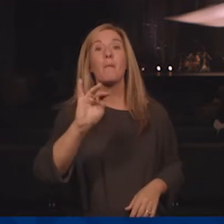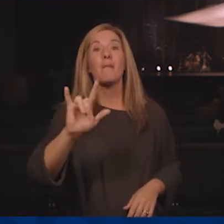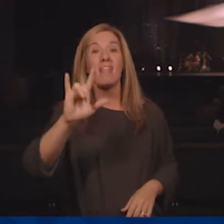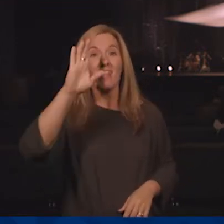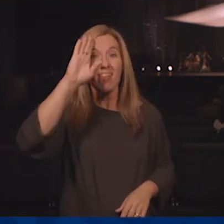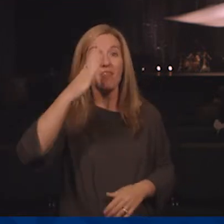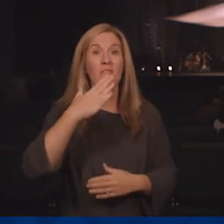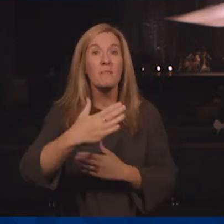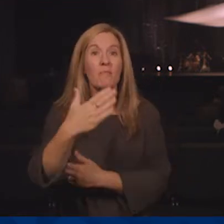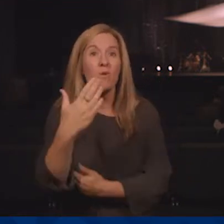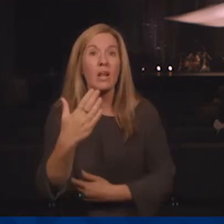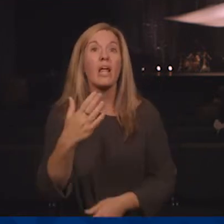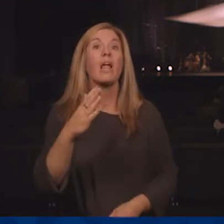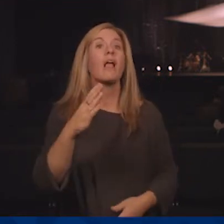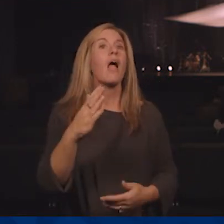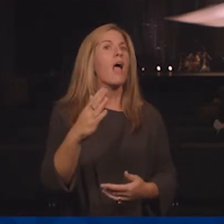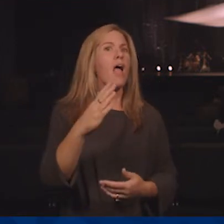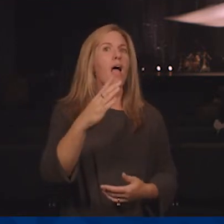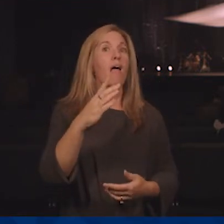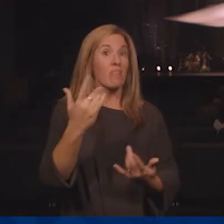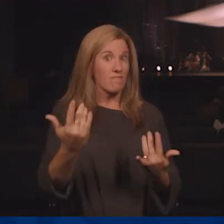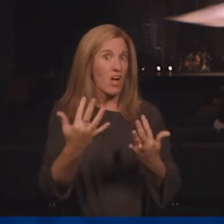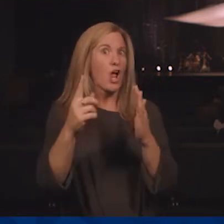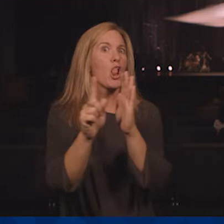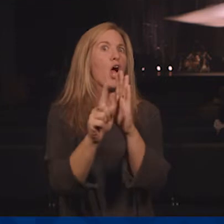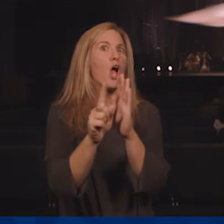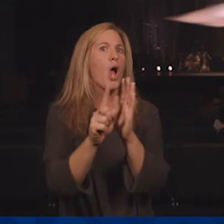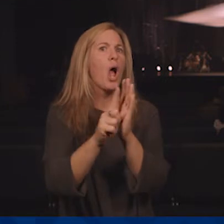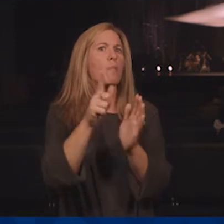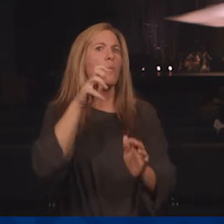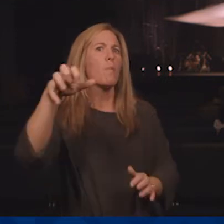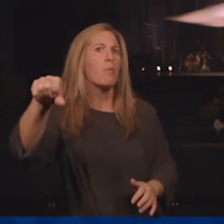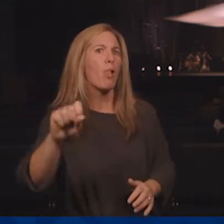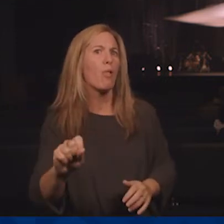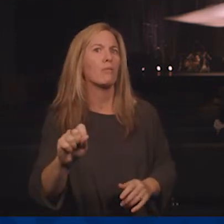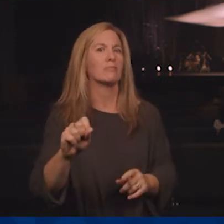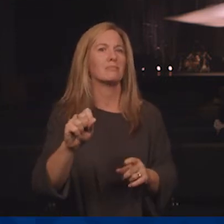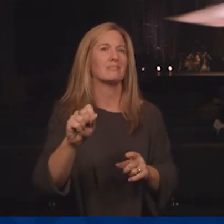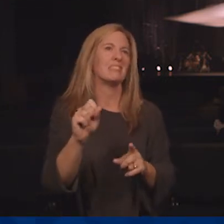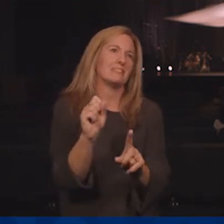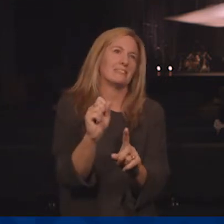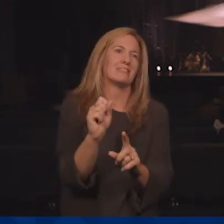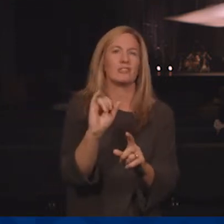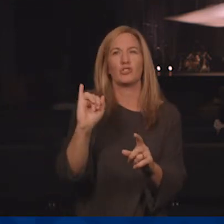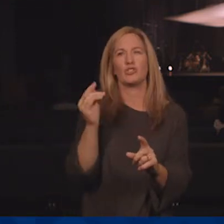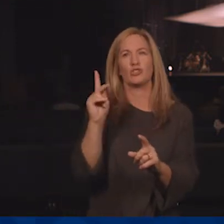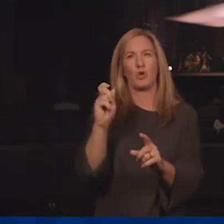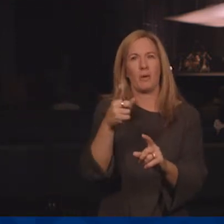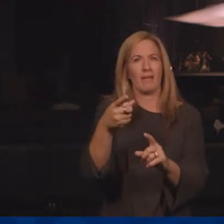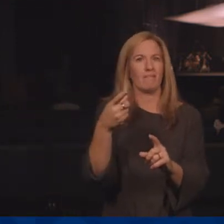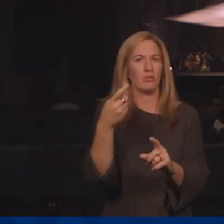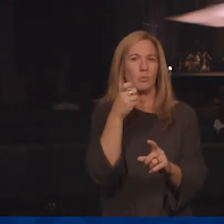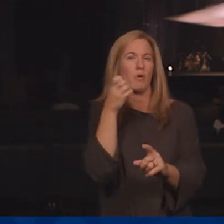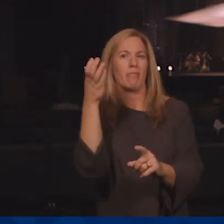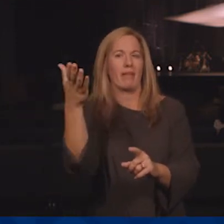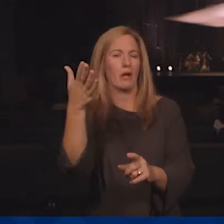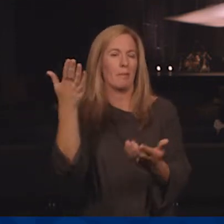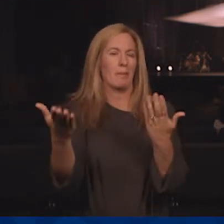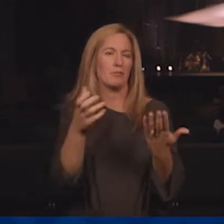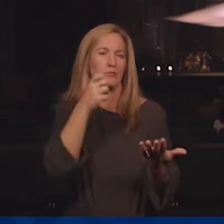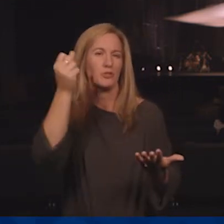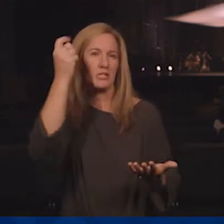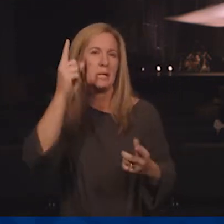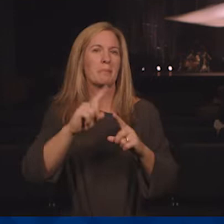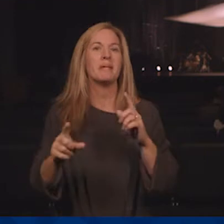Hey, who pulled the fire alarm, campus? It's an insider joke. If you weren't there, you won't get it. Grandview, Lavinia, of course, our